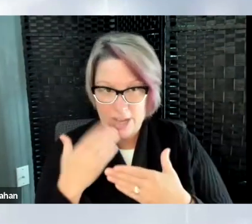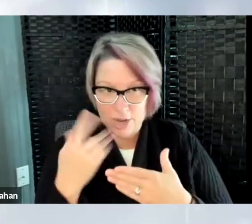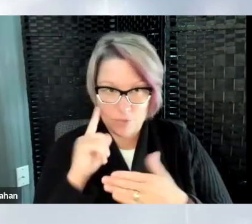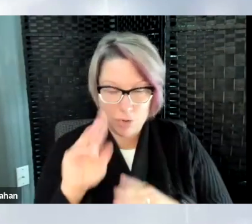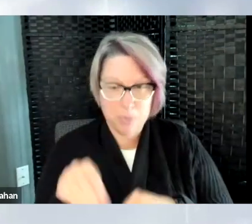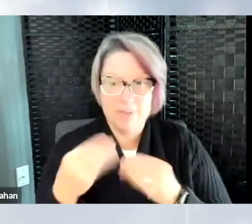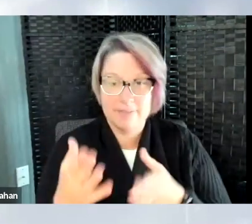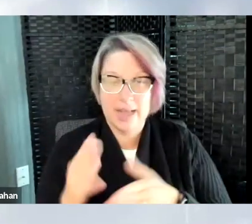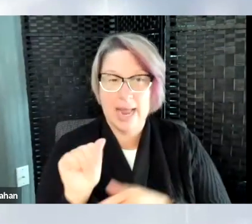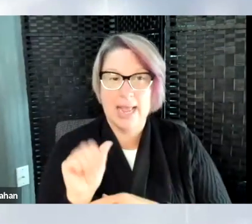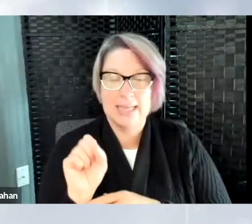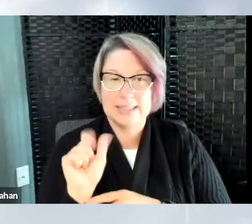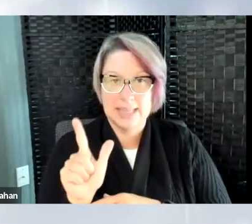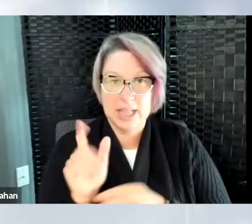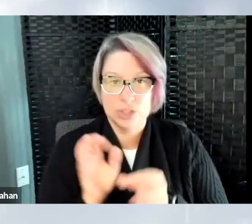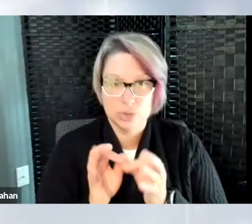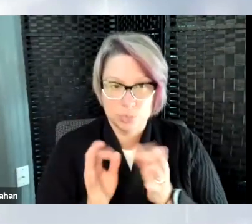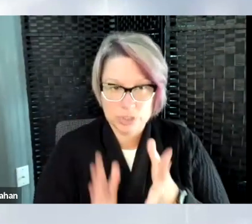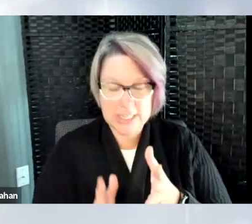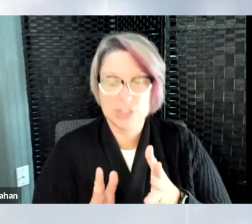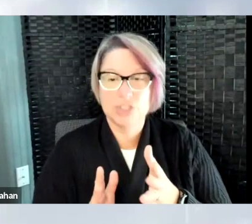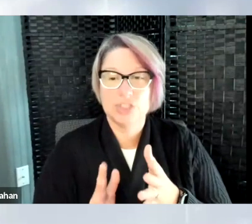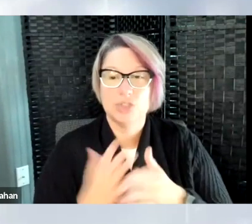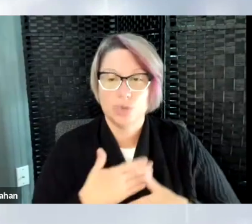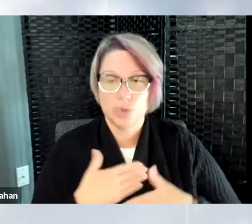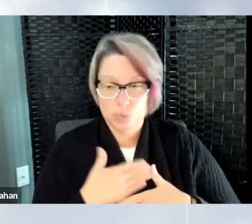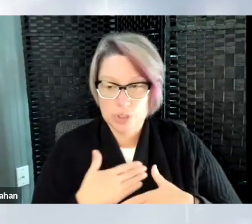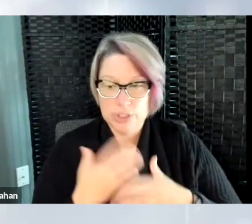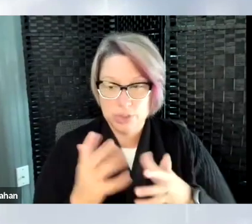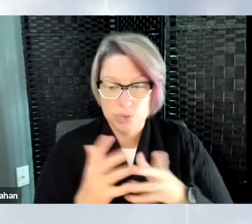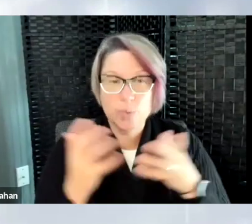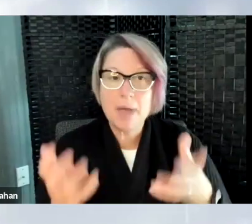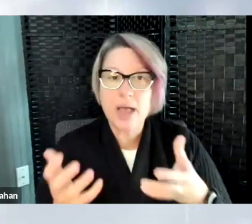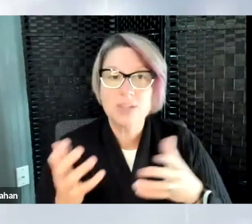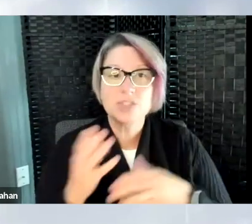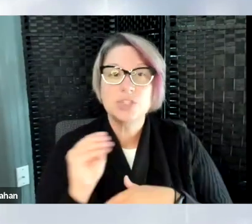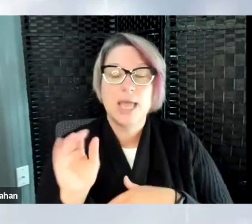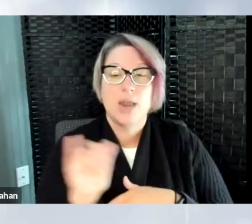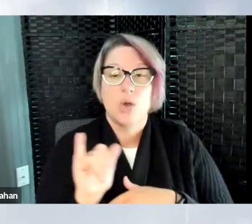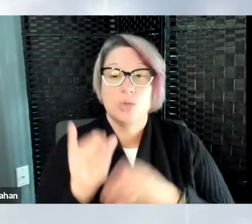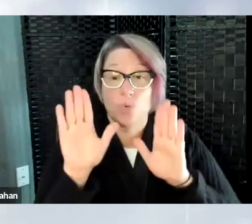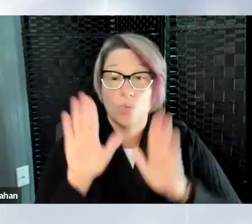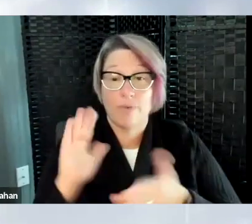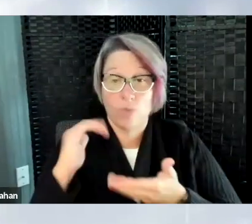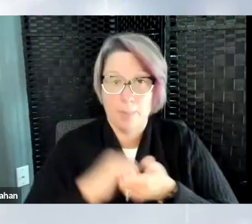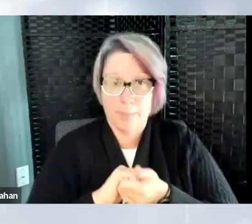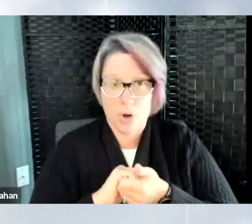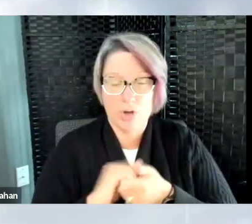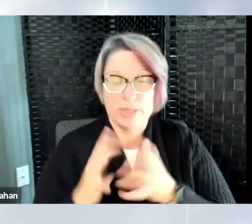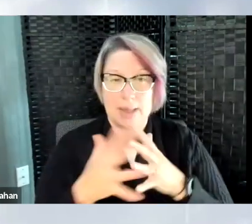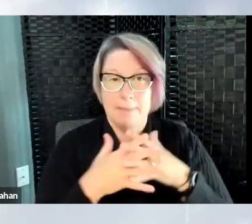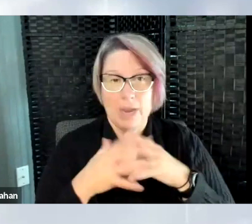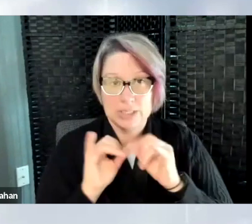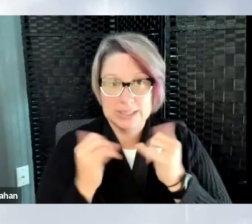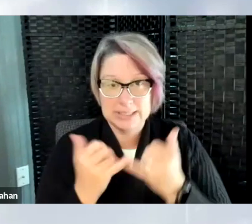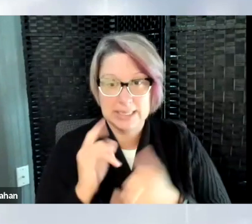providing the American Sign Language interpretation. We appreciate you so much, as well as our wonderful partners at the American Society for